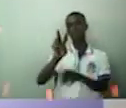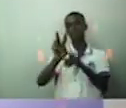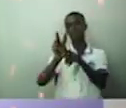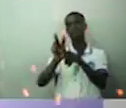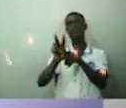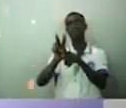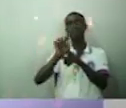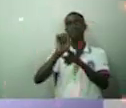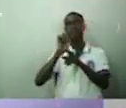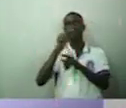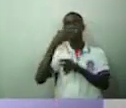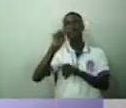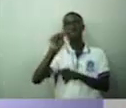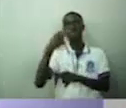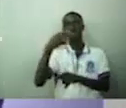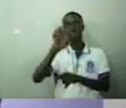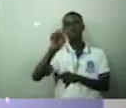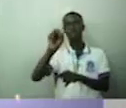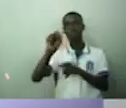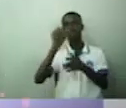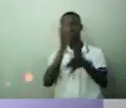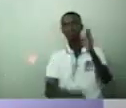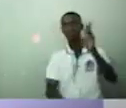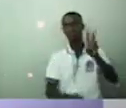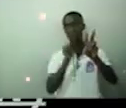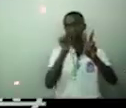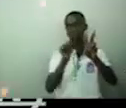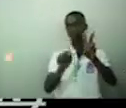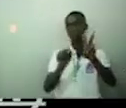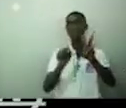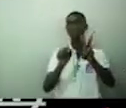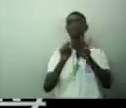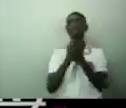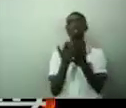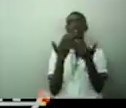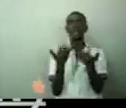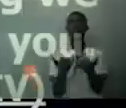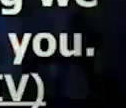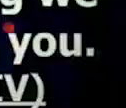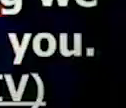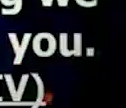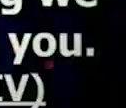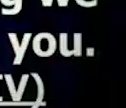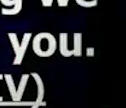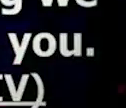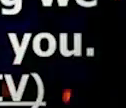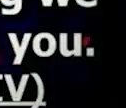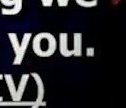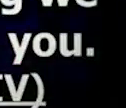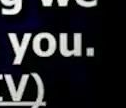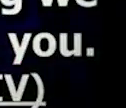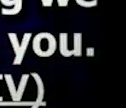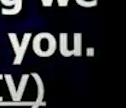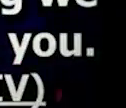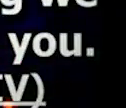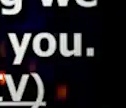1 Thessalonians chapter 2, verse 17 to 20. "But brothers and sisters, when we were orphaned by being separated from you